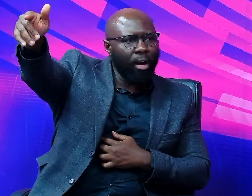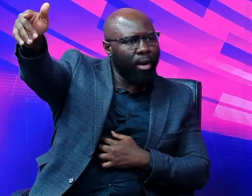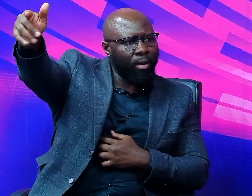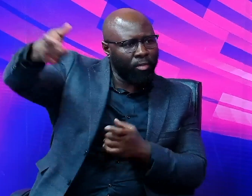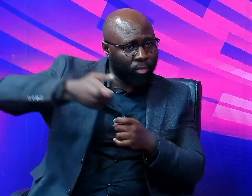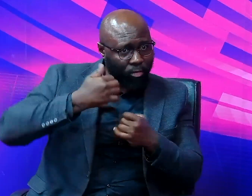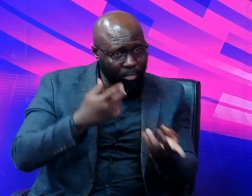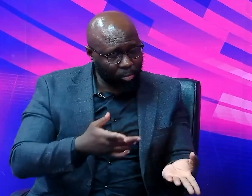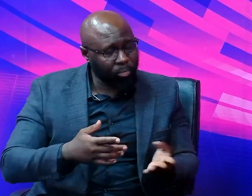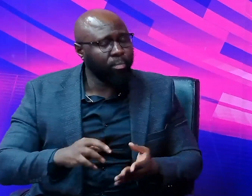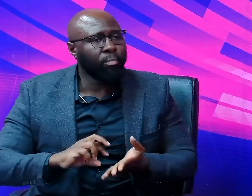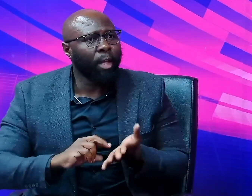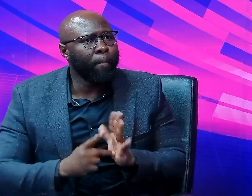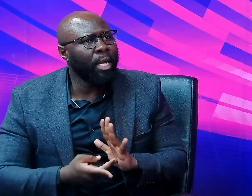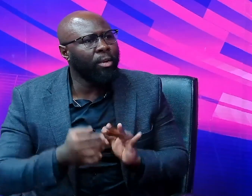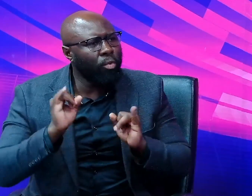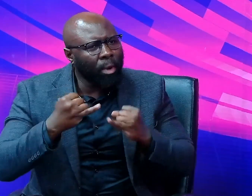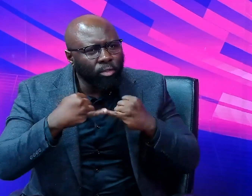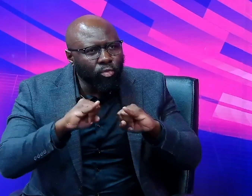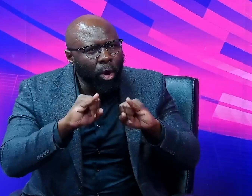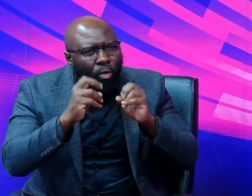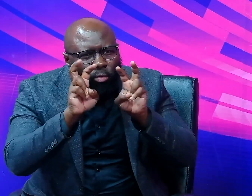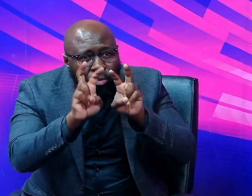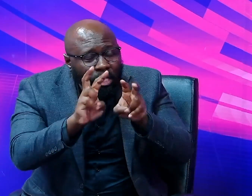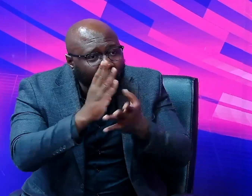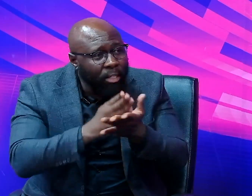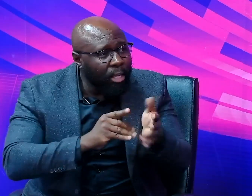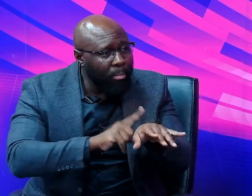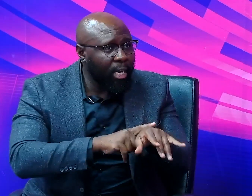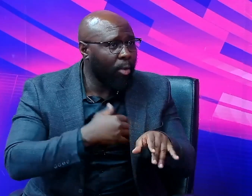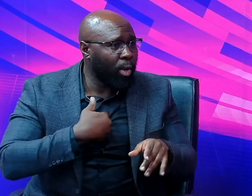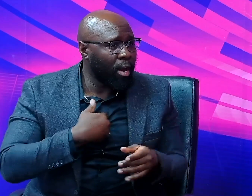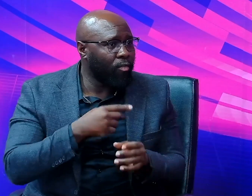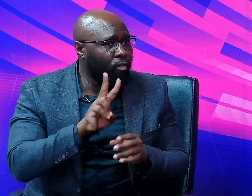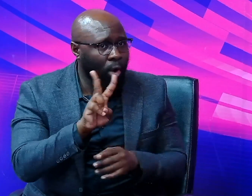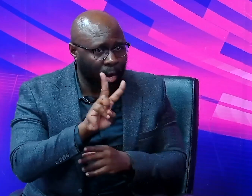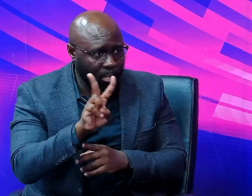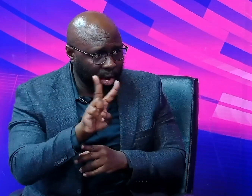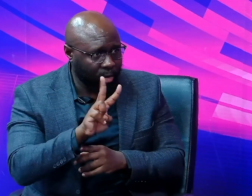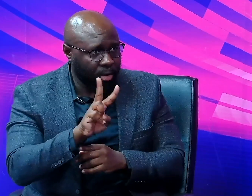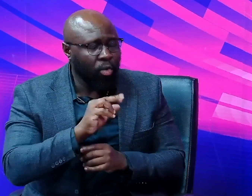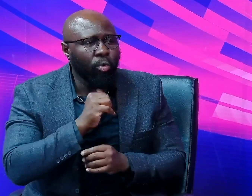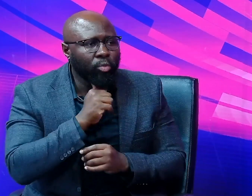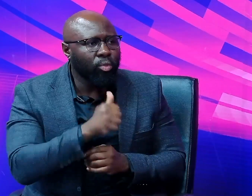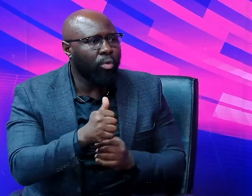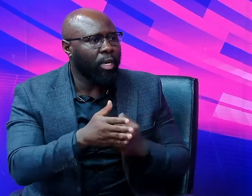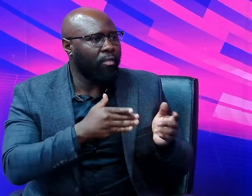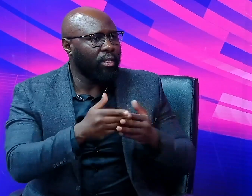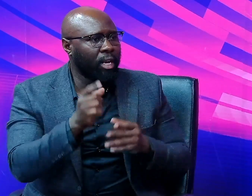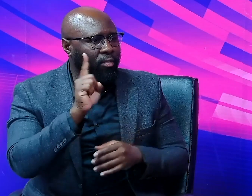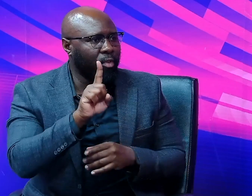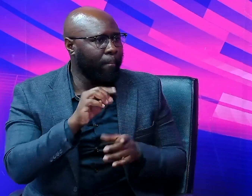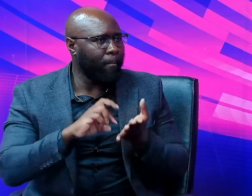TV because the TV, you cannot sit near the TV like a phone. The TV has to be very far away. Sometimes, you see that we have some